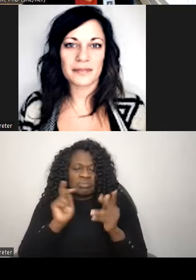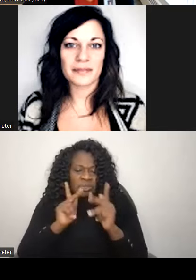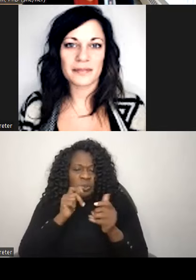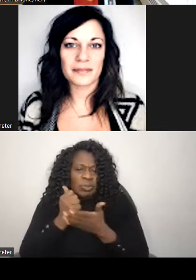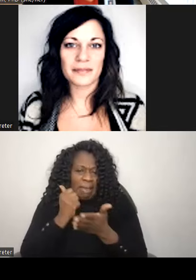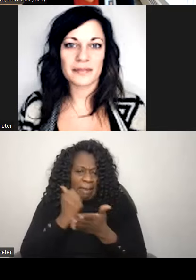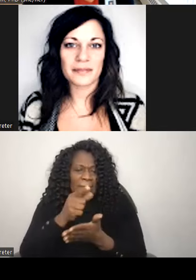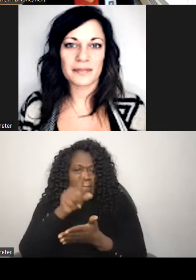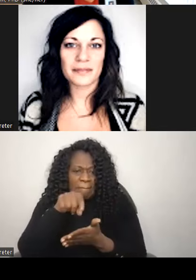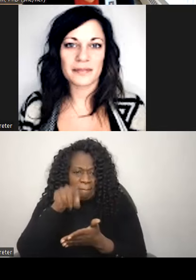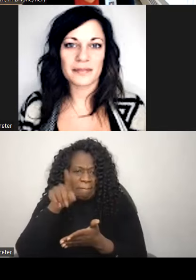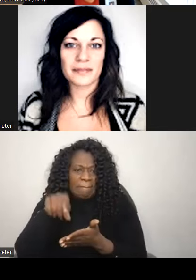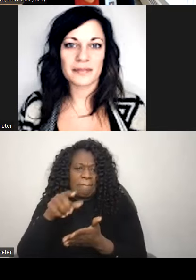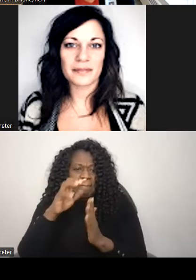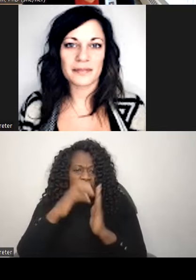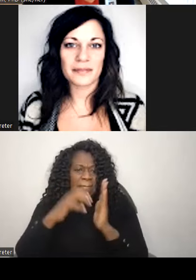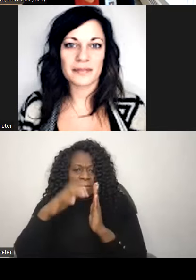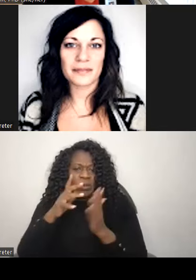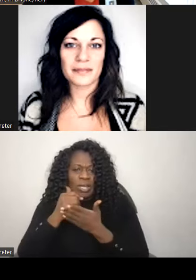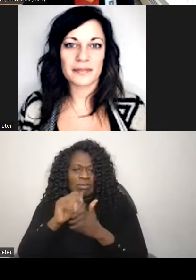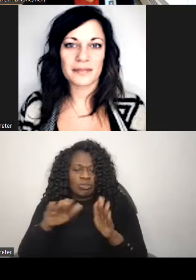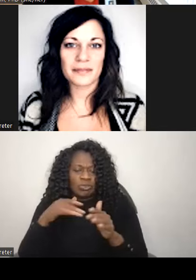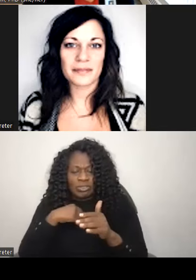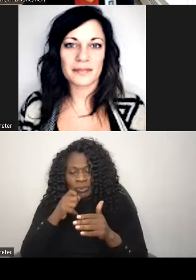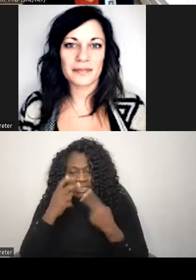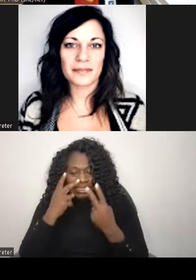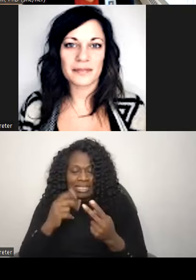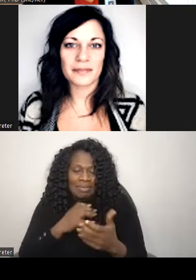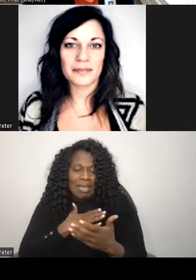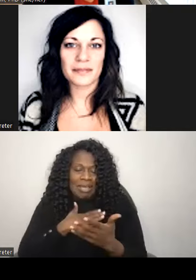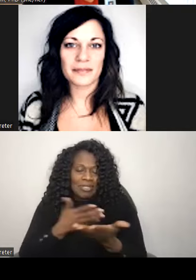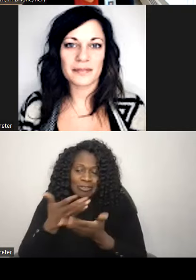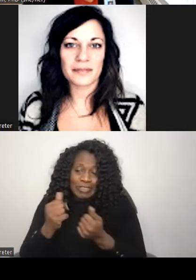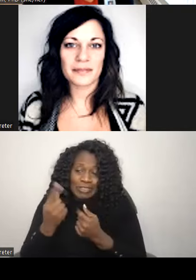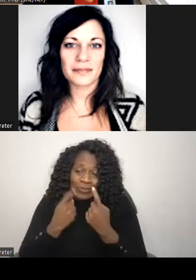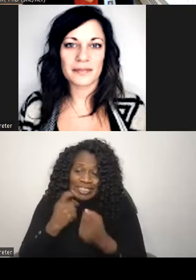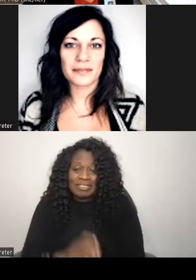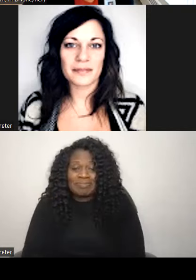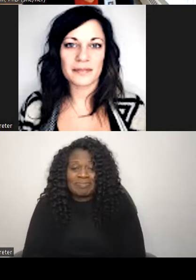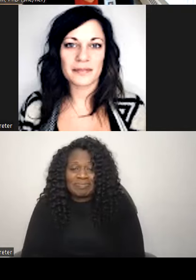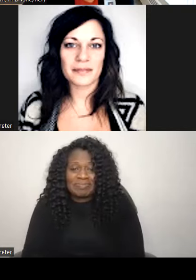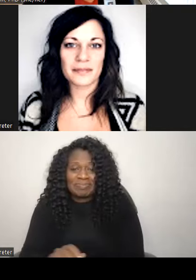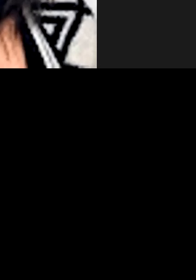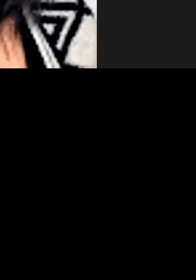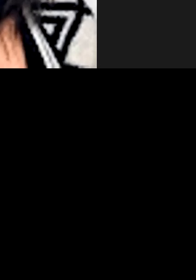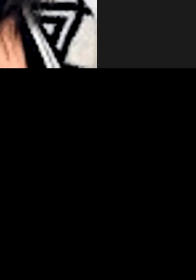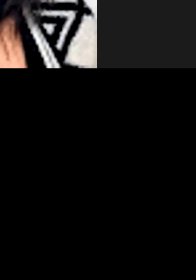us to see all of the children who we can see. And I'm happy to entertain any questions.